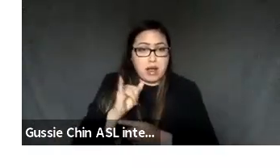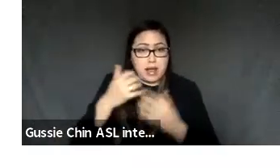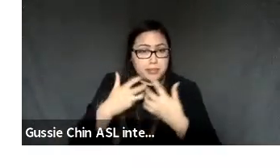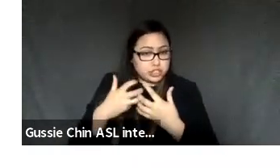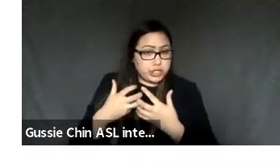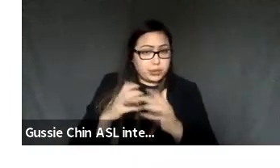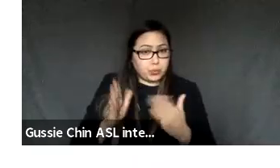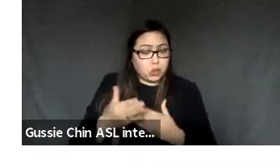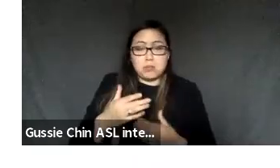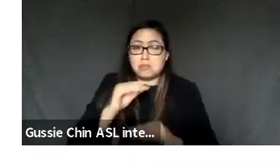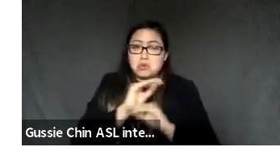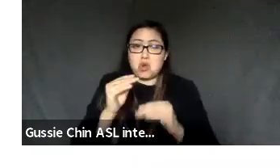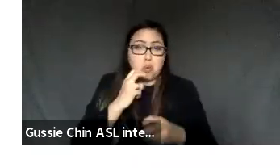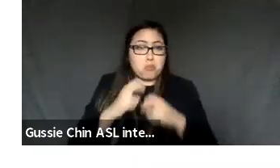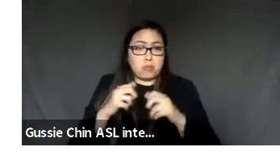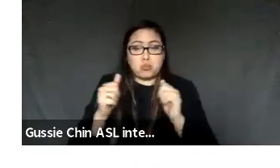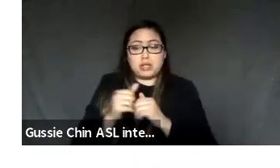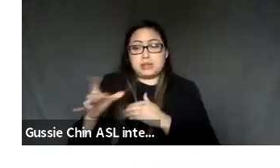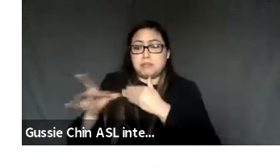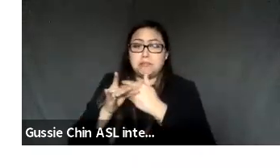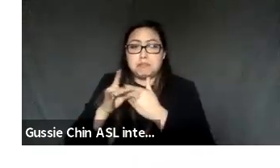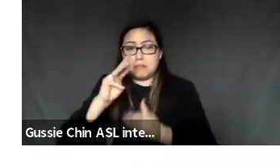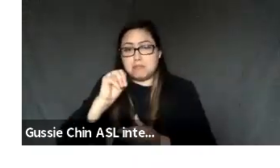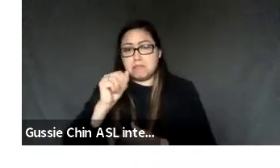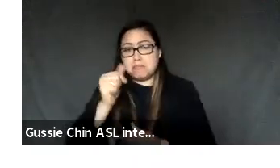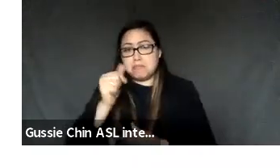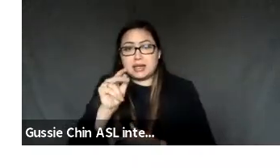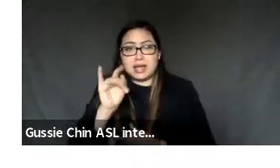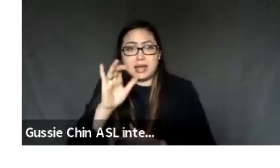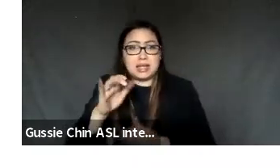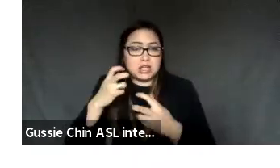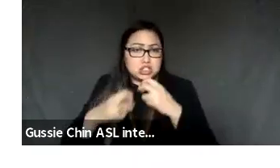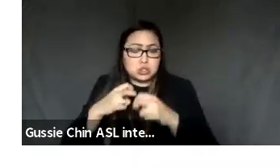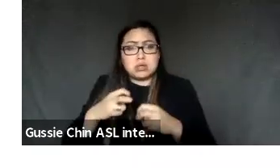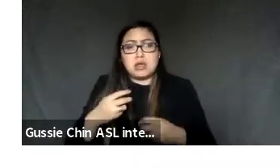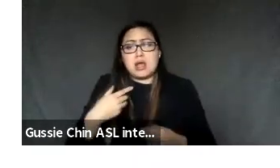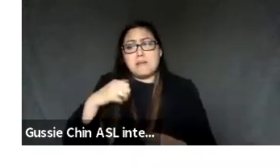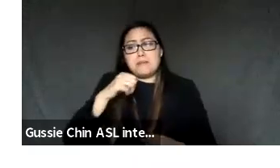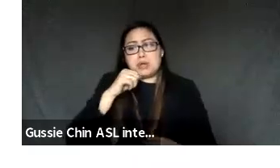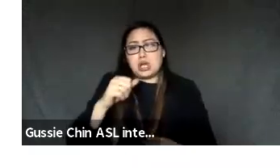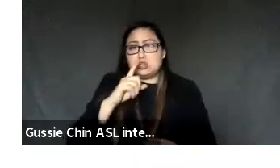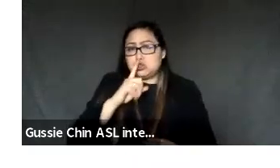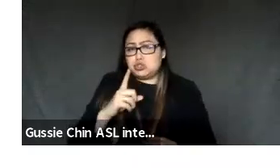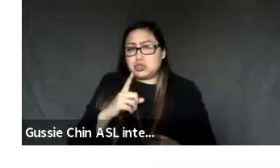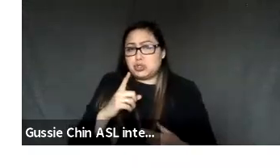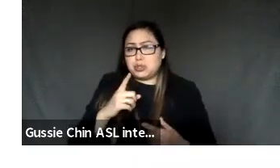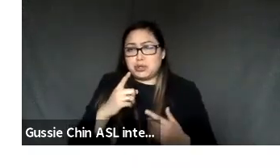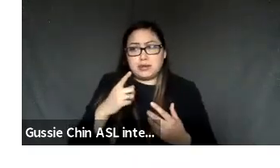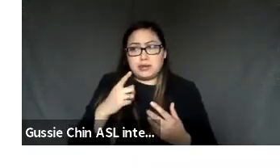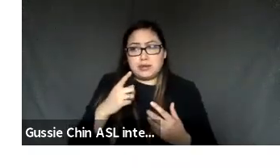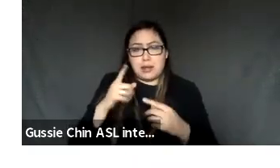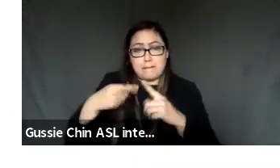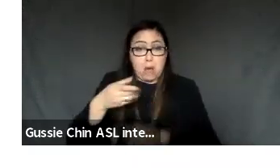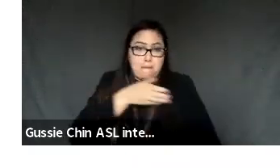any problem with the magnetic issue. I don't know about power, but typically once you're positioned on the table, they remove